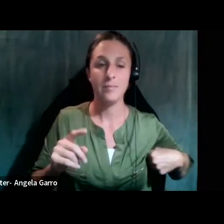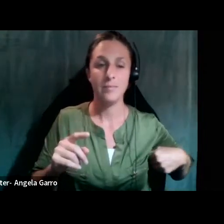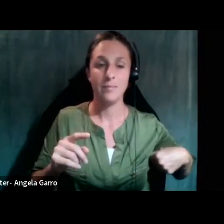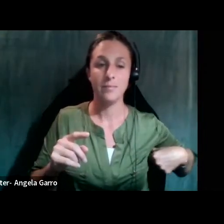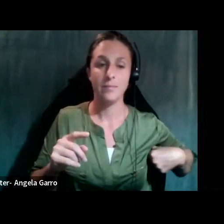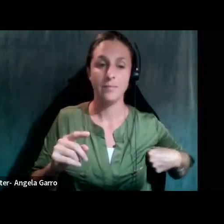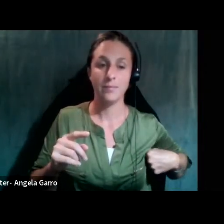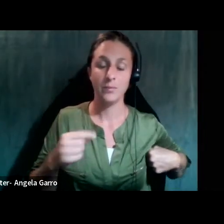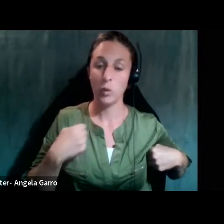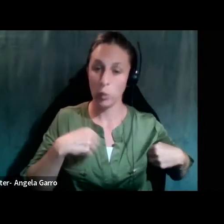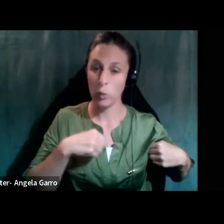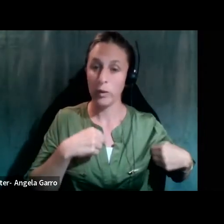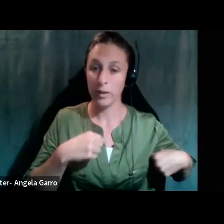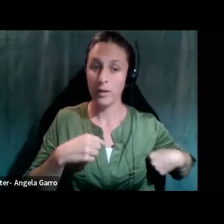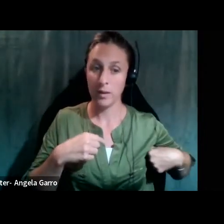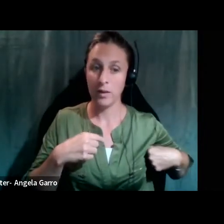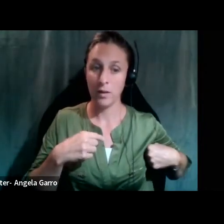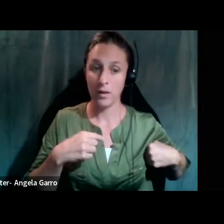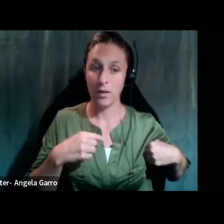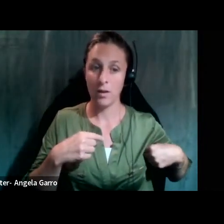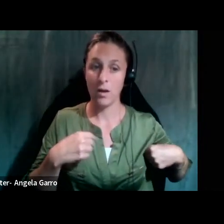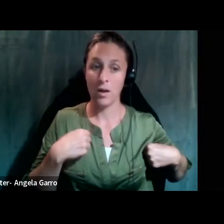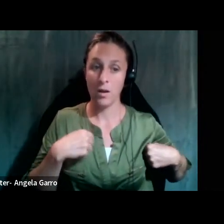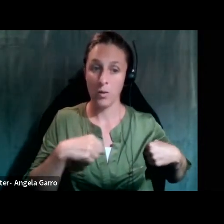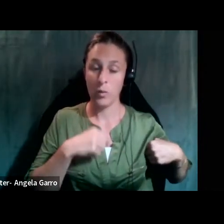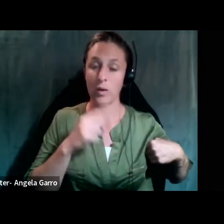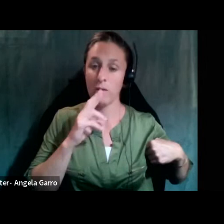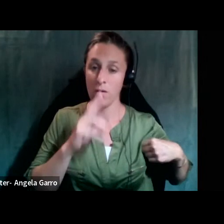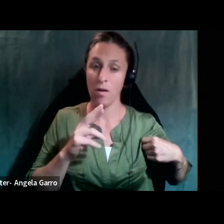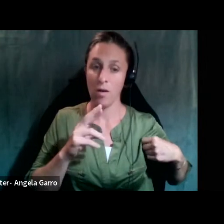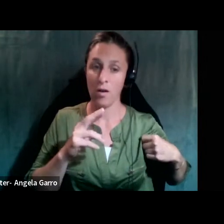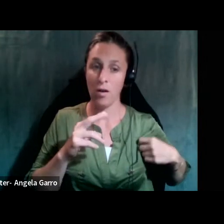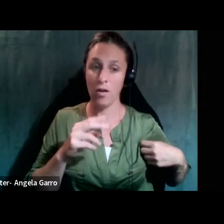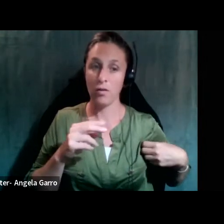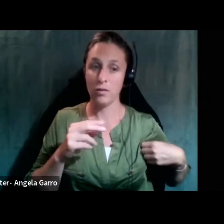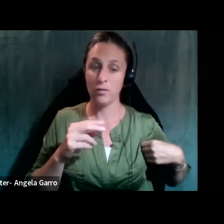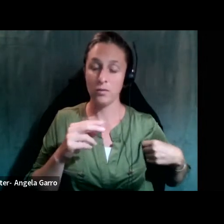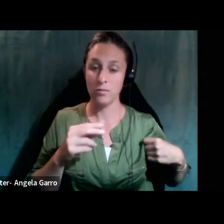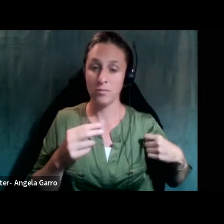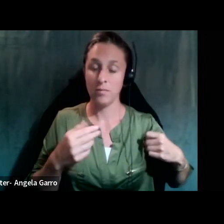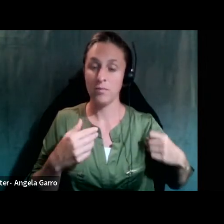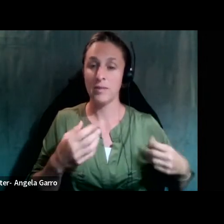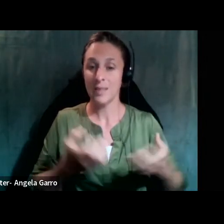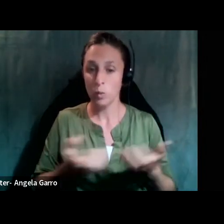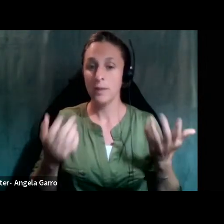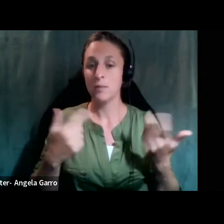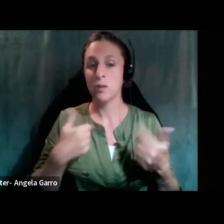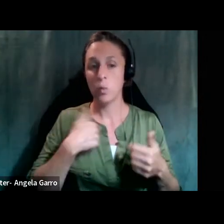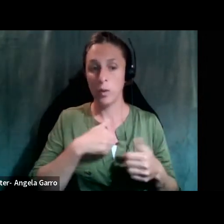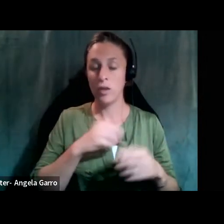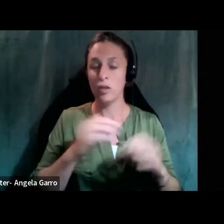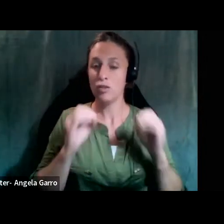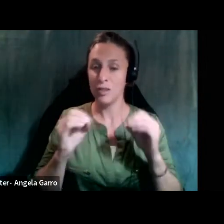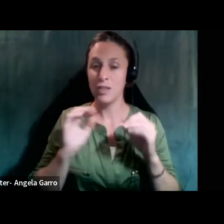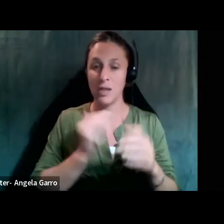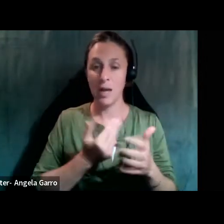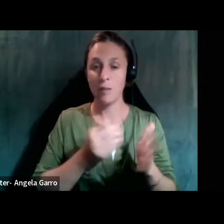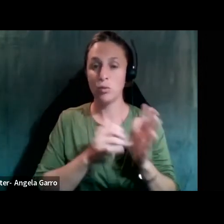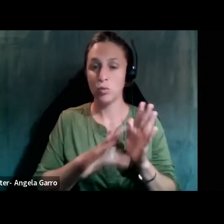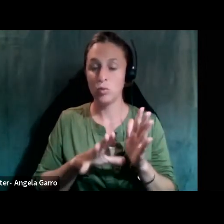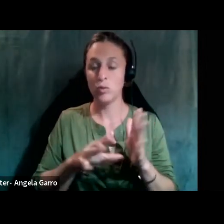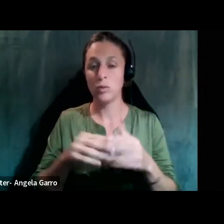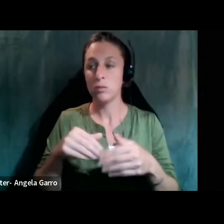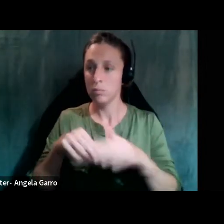we are equipped and we are teaching our students how to go into the world and become good